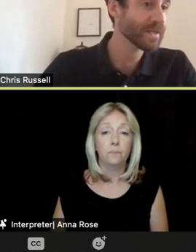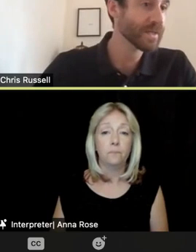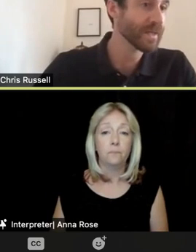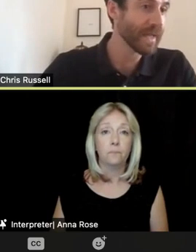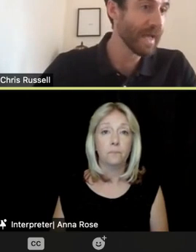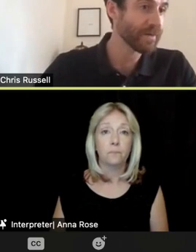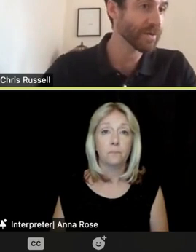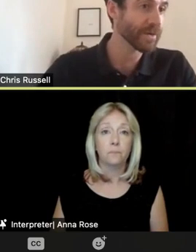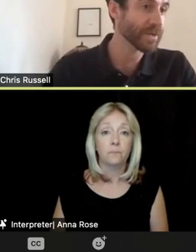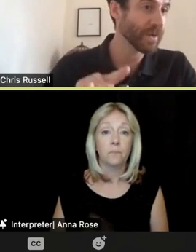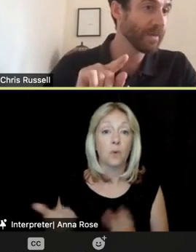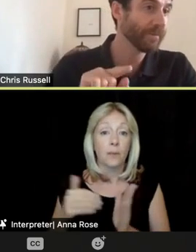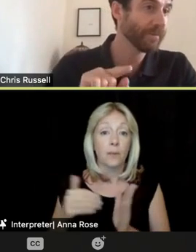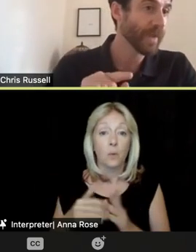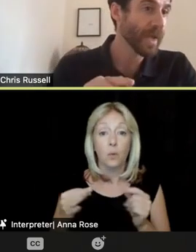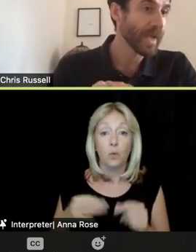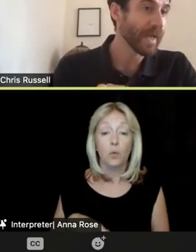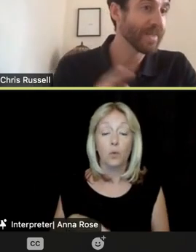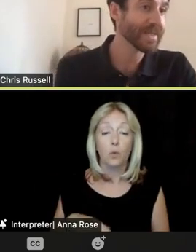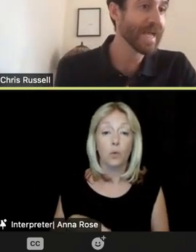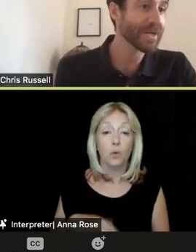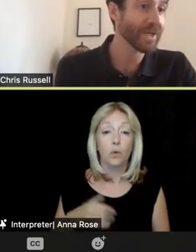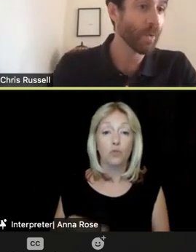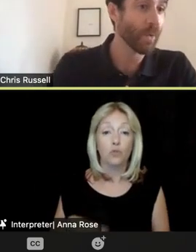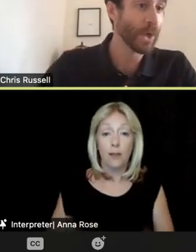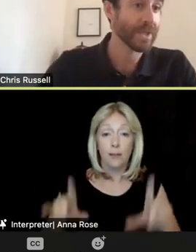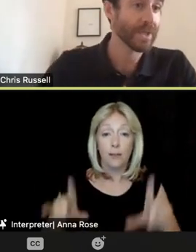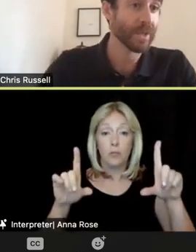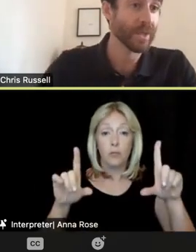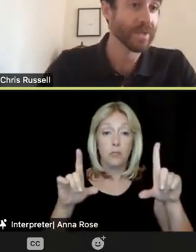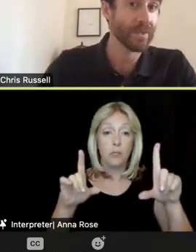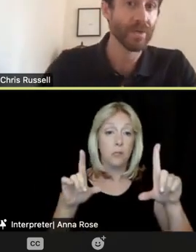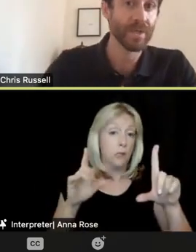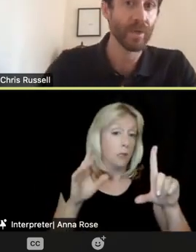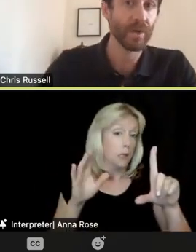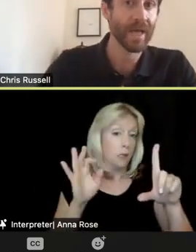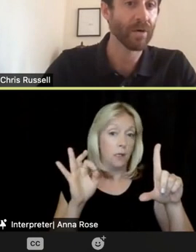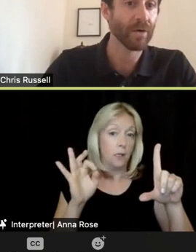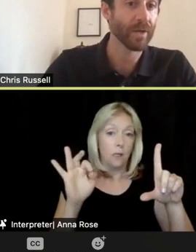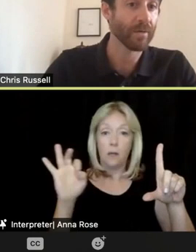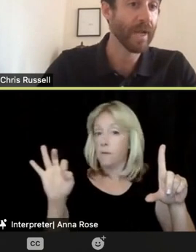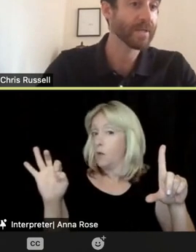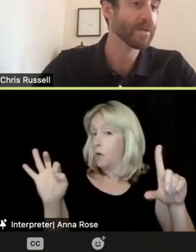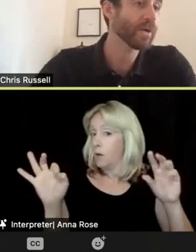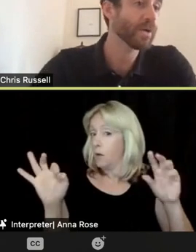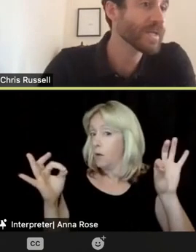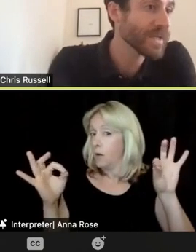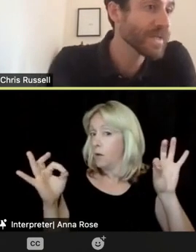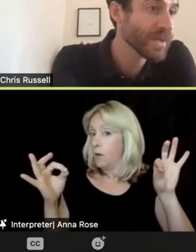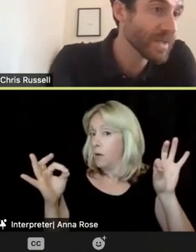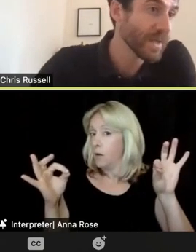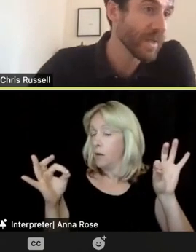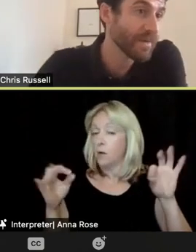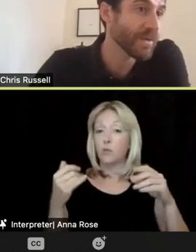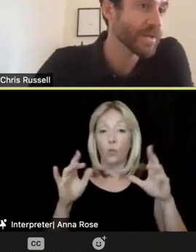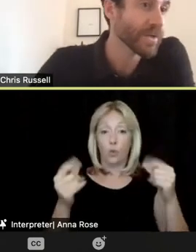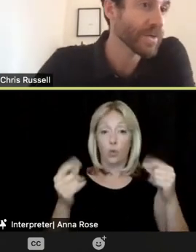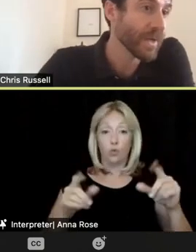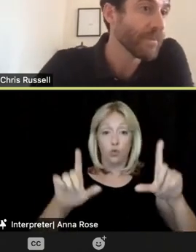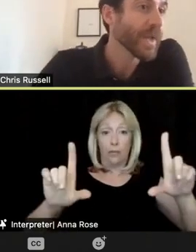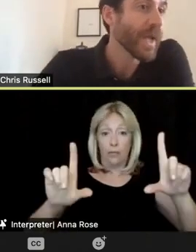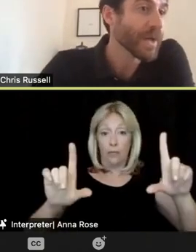inches, 6 inches to the left of your screen. And this is actually even worse than those symbols that we looked at earlier, right? So look 6 inches to the